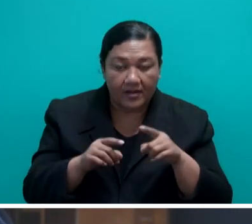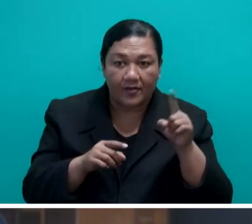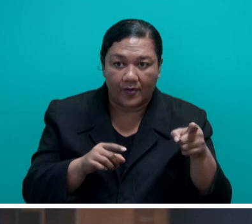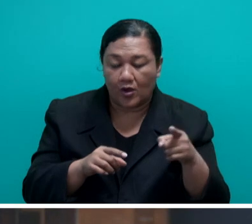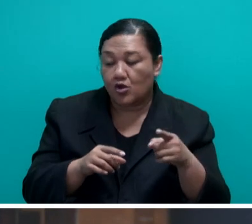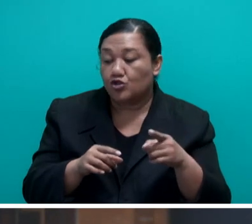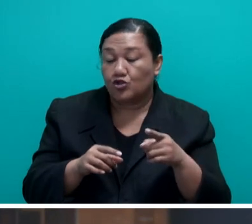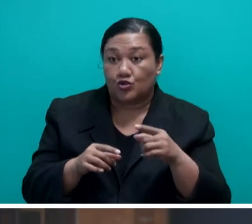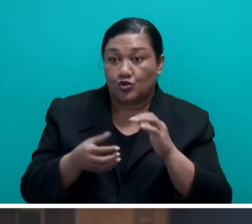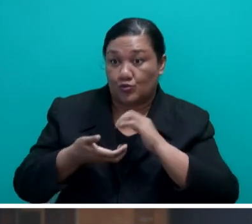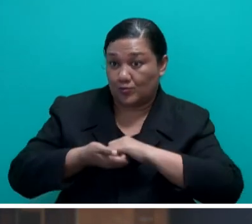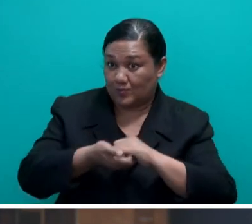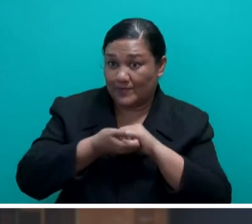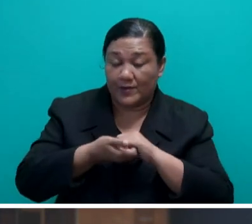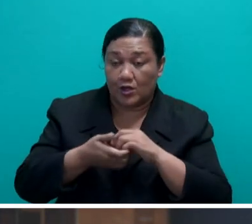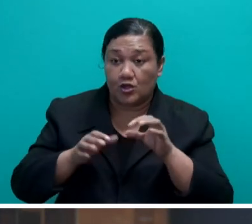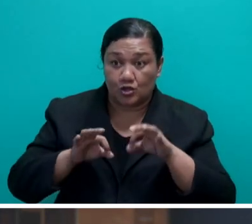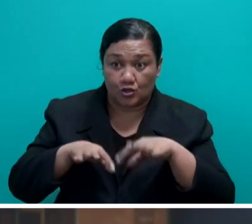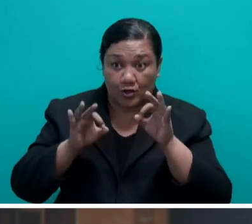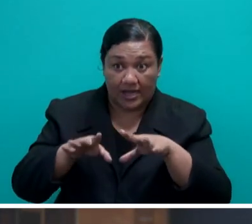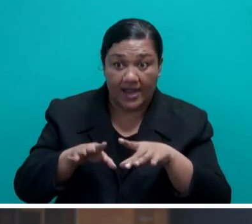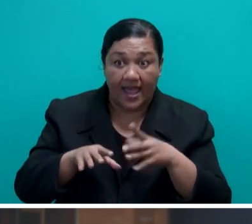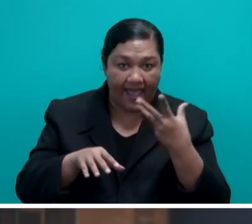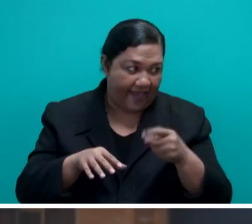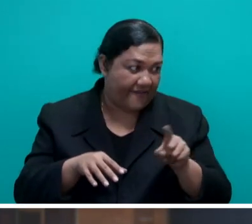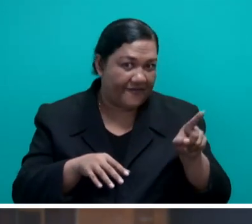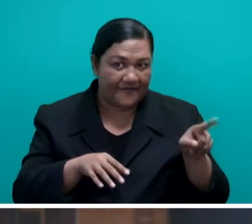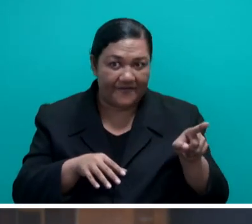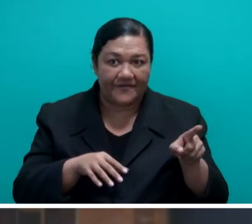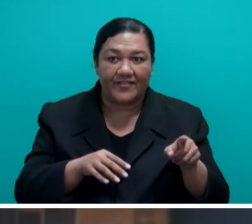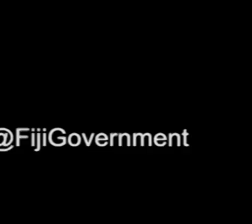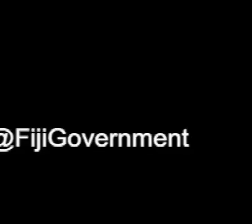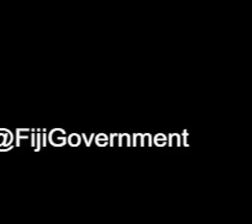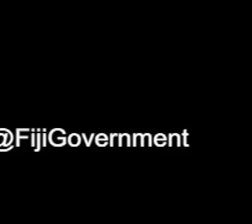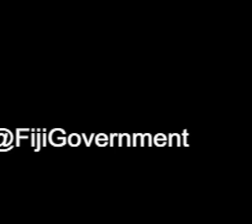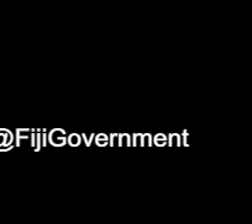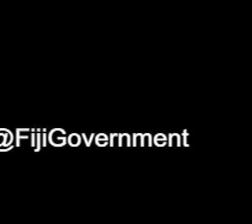as articulated in our Vuvale partnership. And I thank you, Madam Speaker.